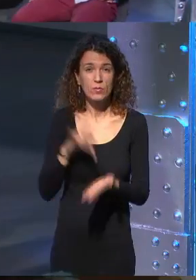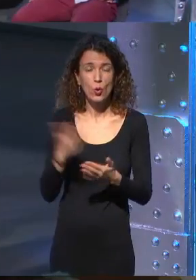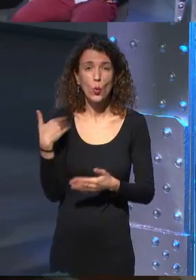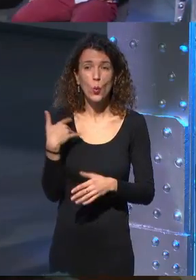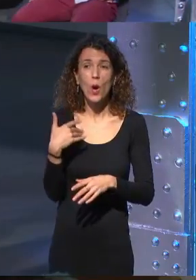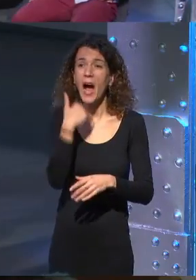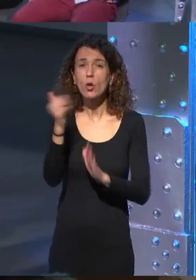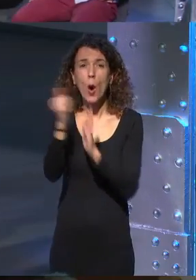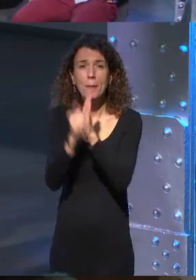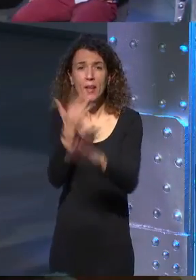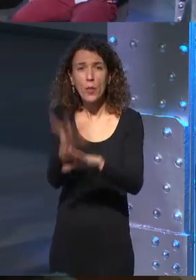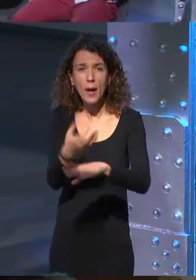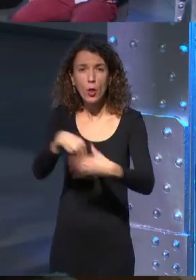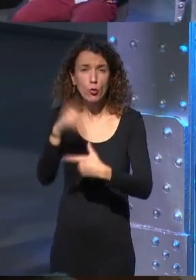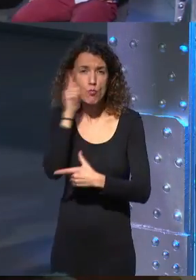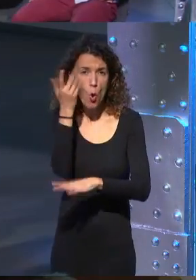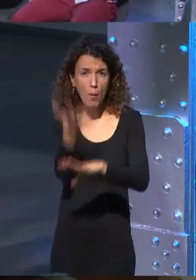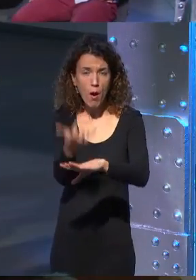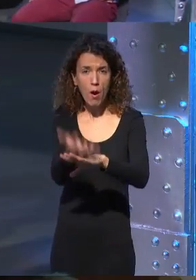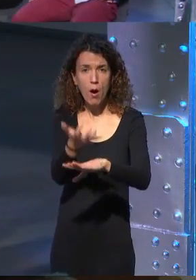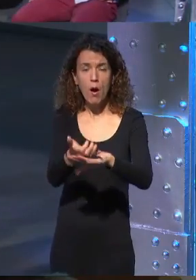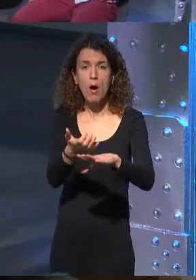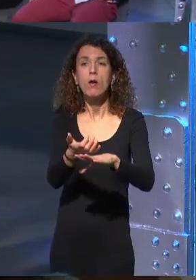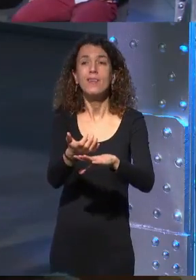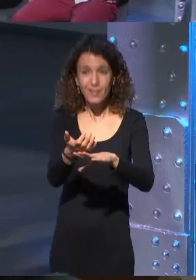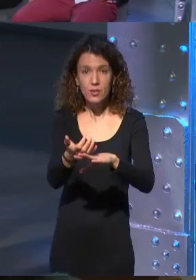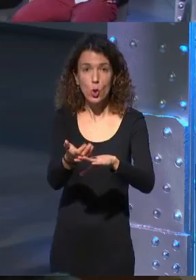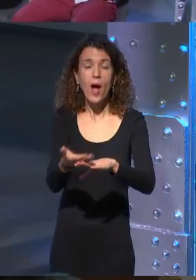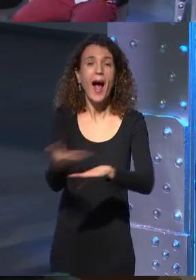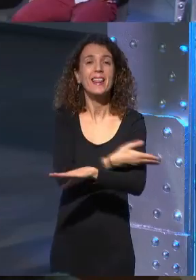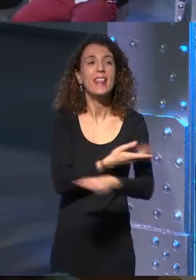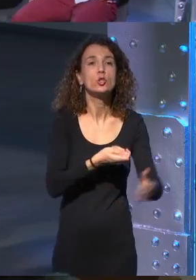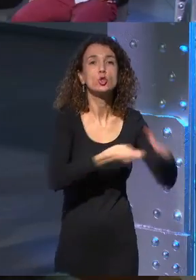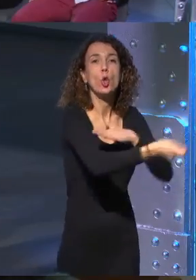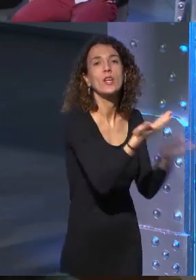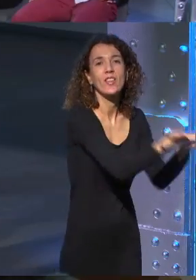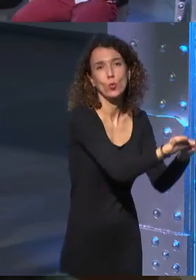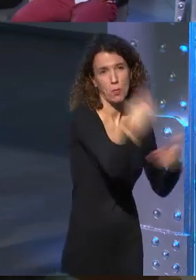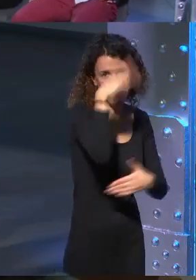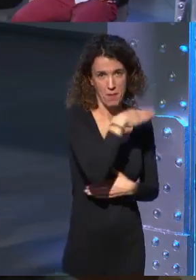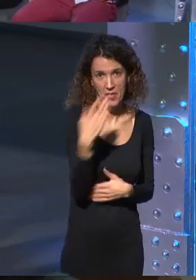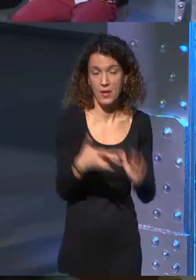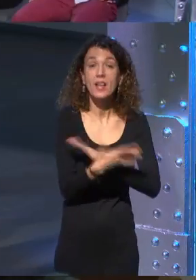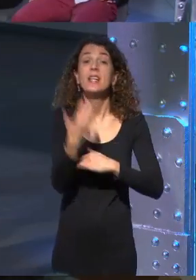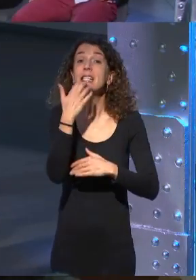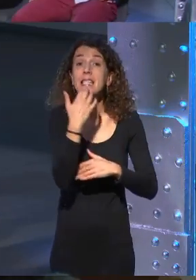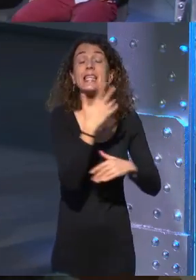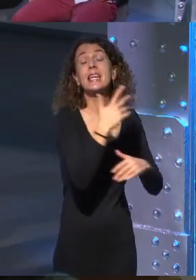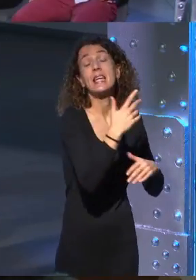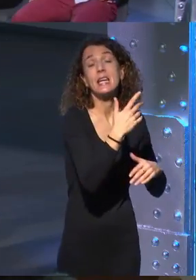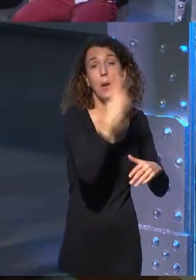in the contract. When I download an app in my mobile, I need to send them a